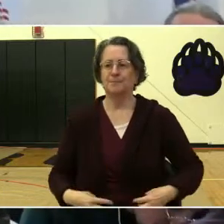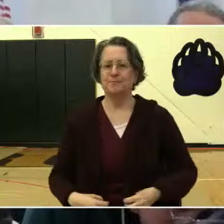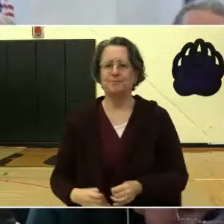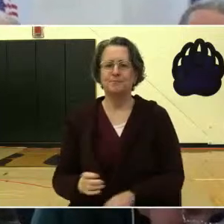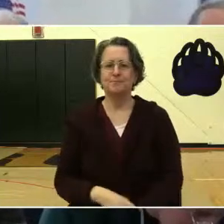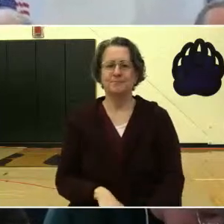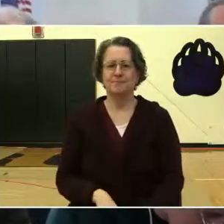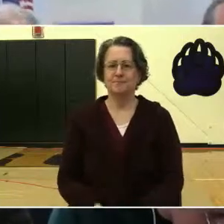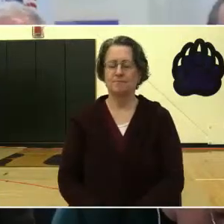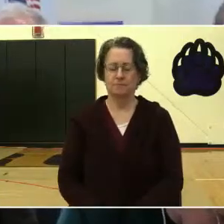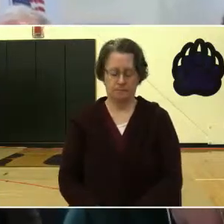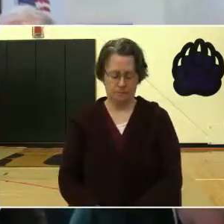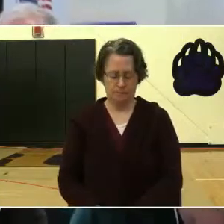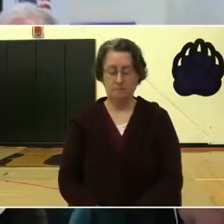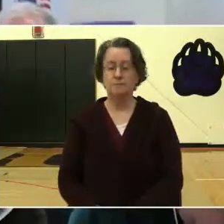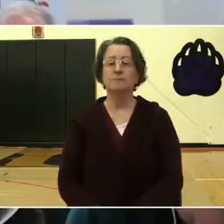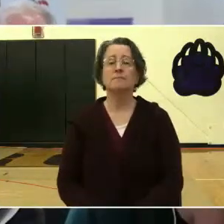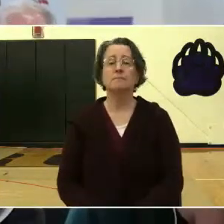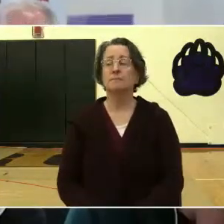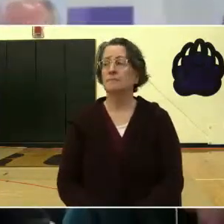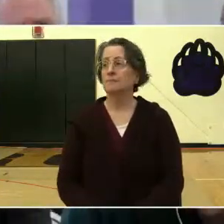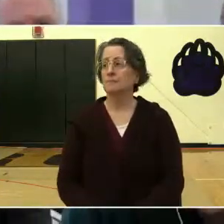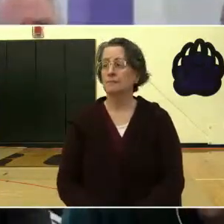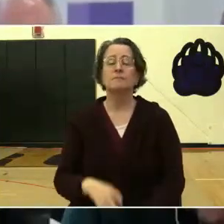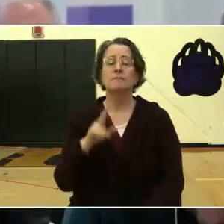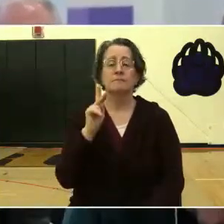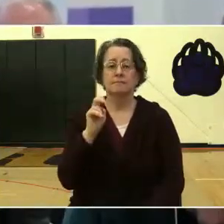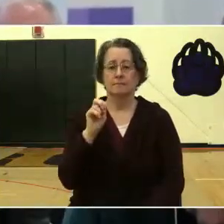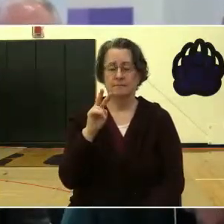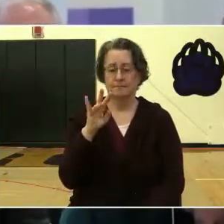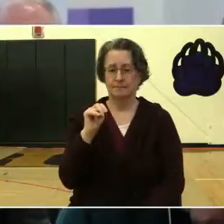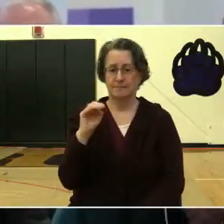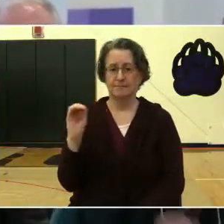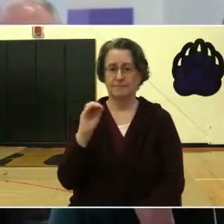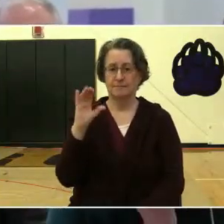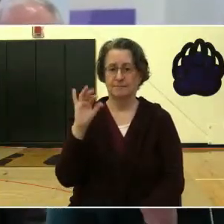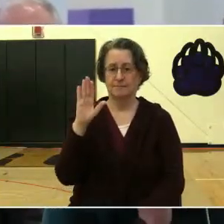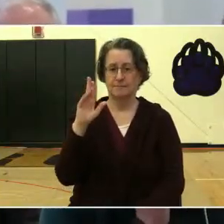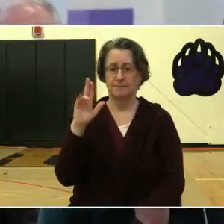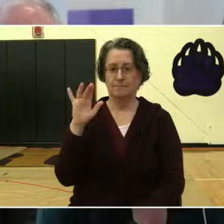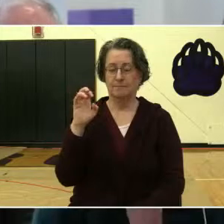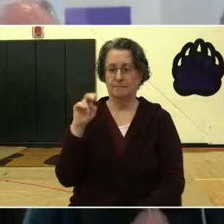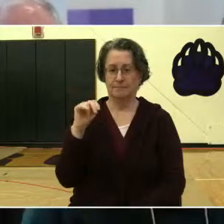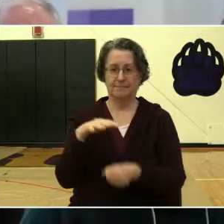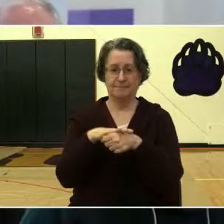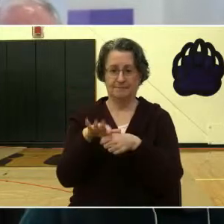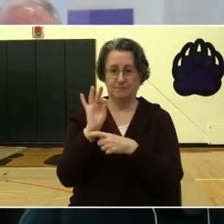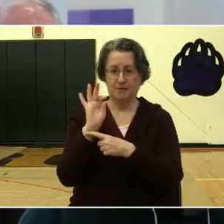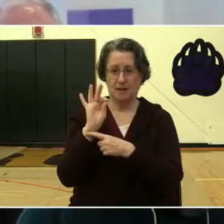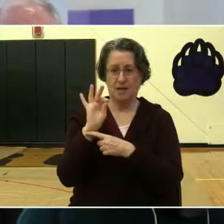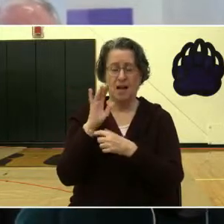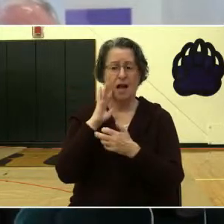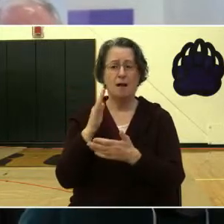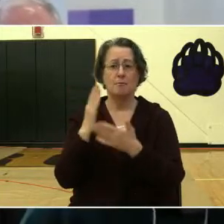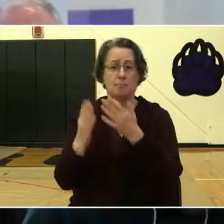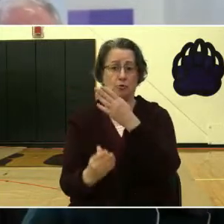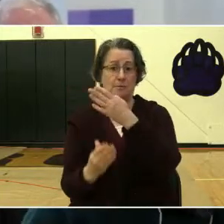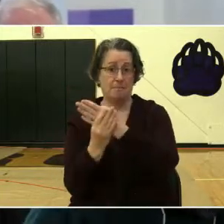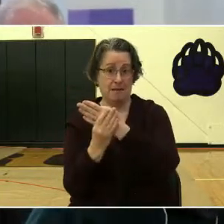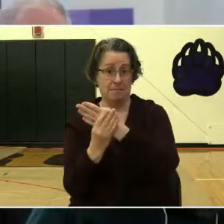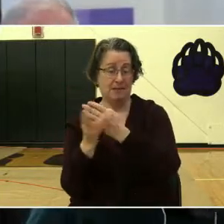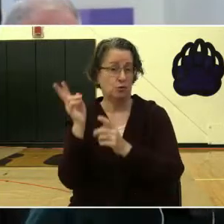O'Brien I'd like to propose oh Kevin O'Brien District 9 propose an amendment to article 12 to see if the town will